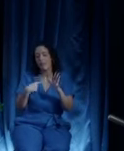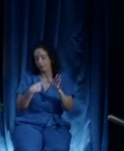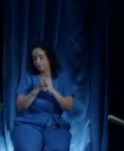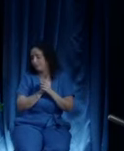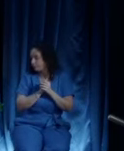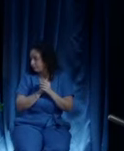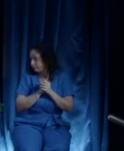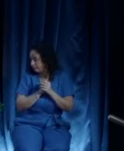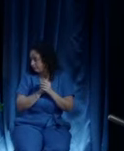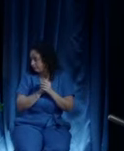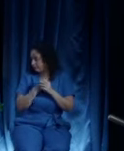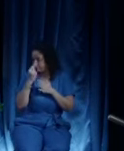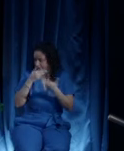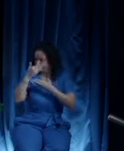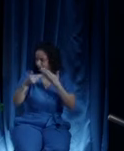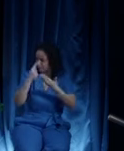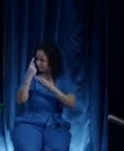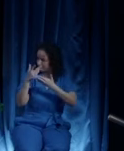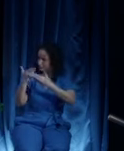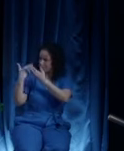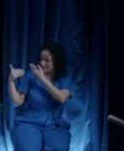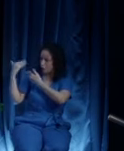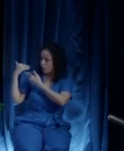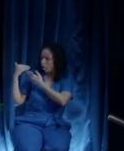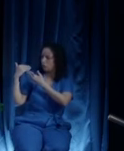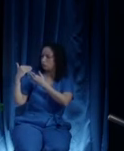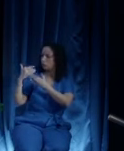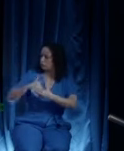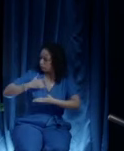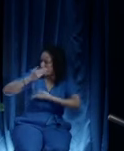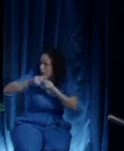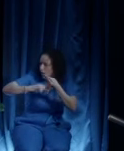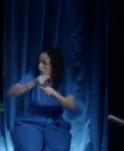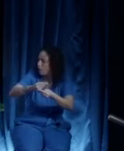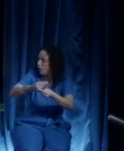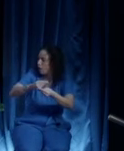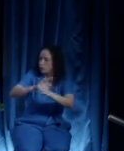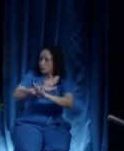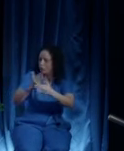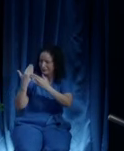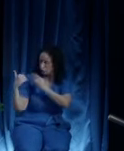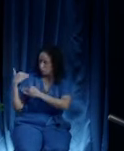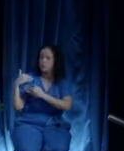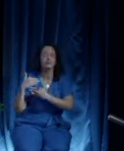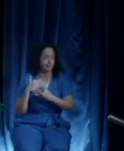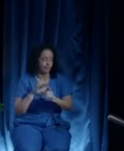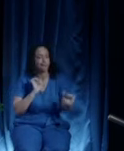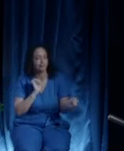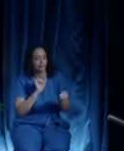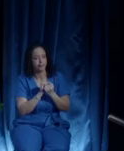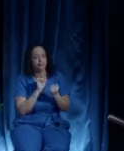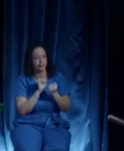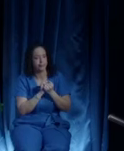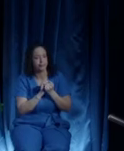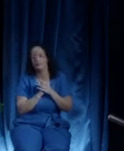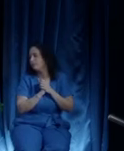would you fair to say you describe yourself as a historical biographer rather than as a historian? Definitely. And I won't, because